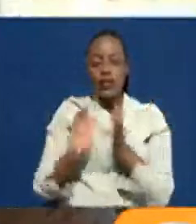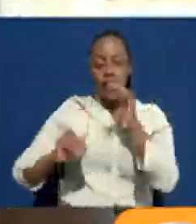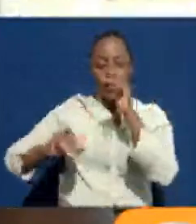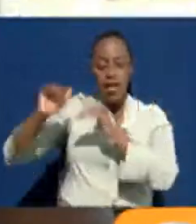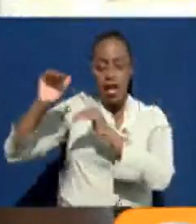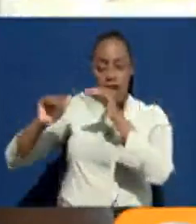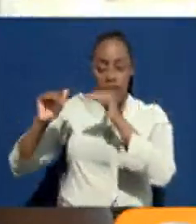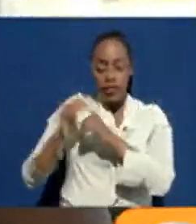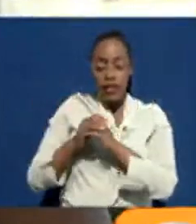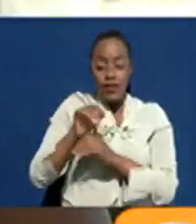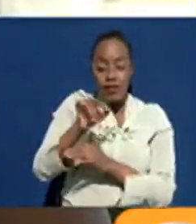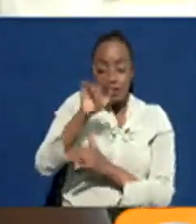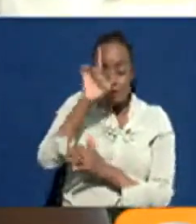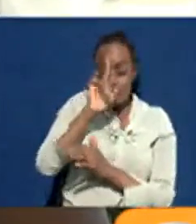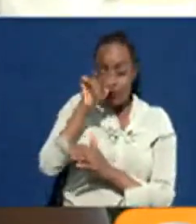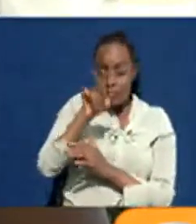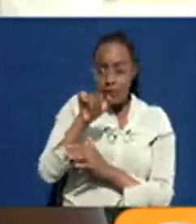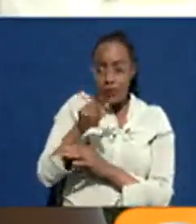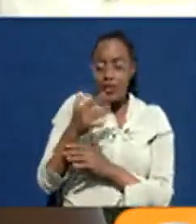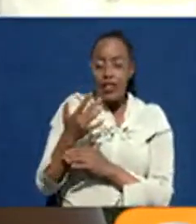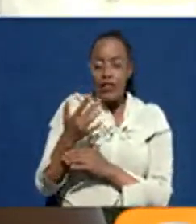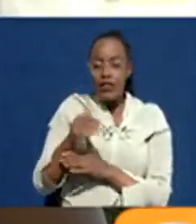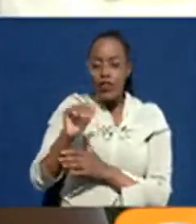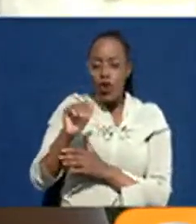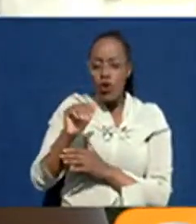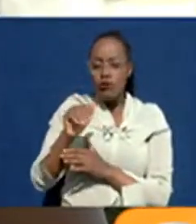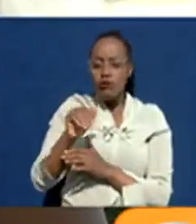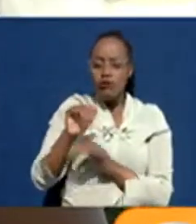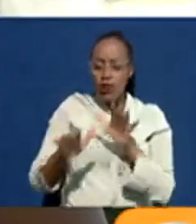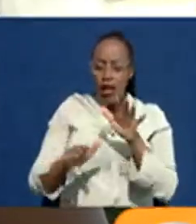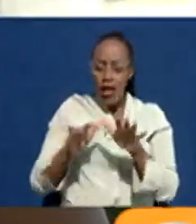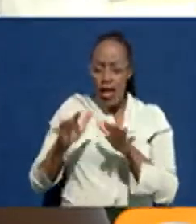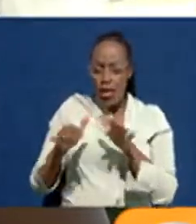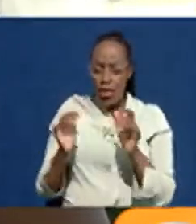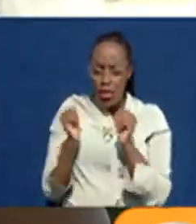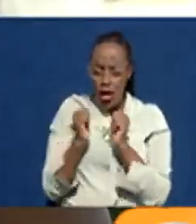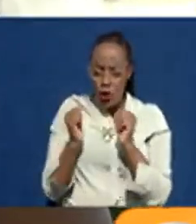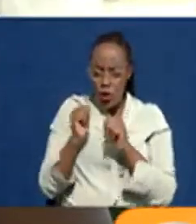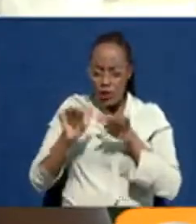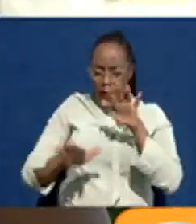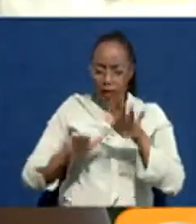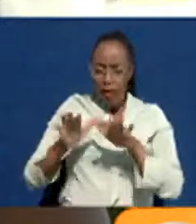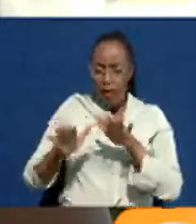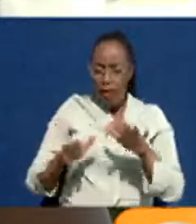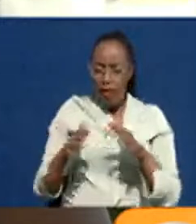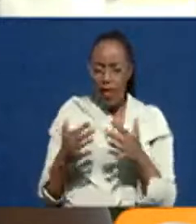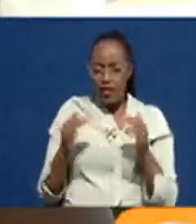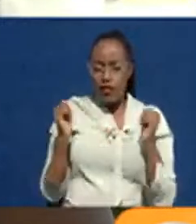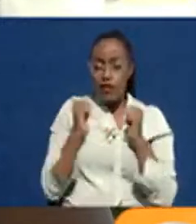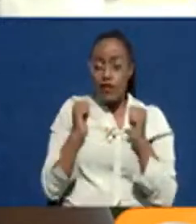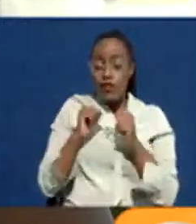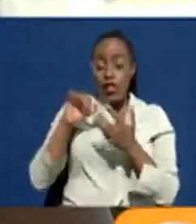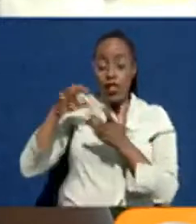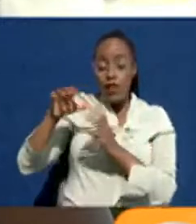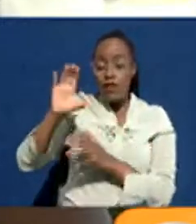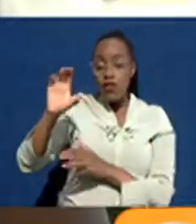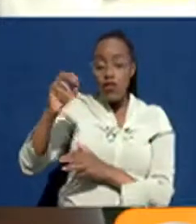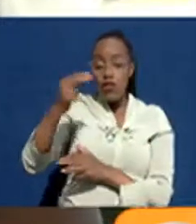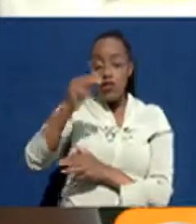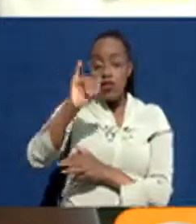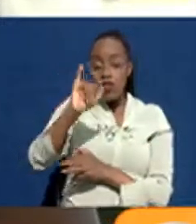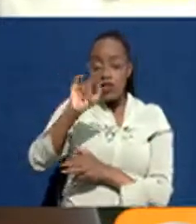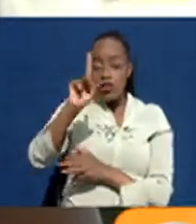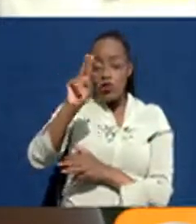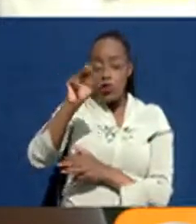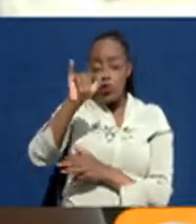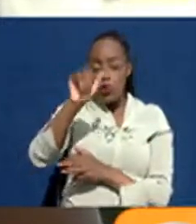adults. The chronicity of the arthritis is what can result into severe complications of chikungunya. However,